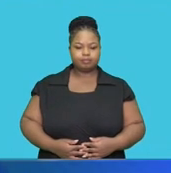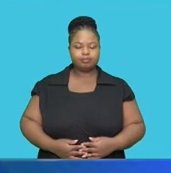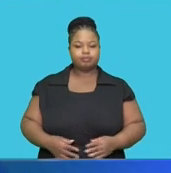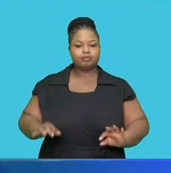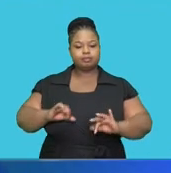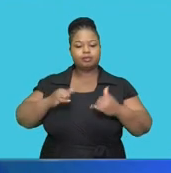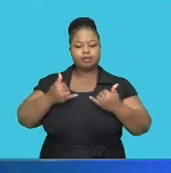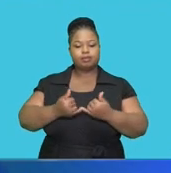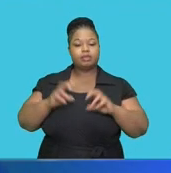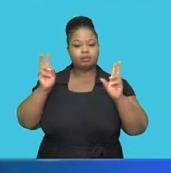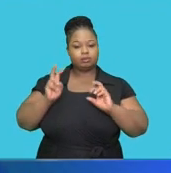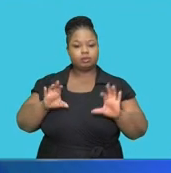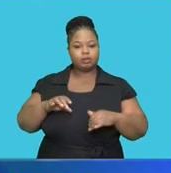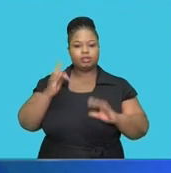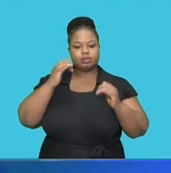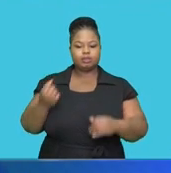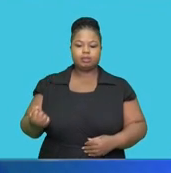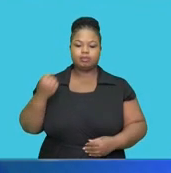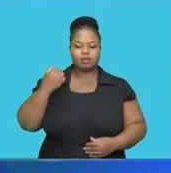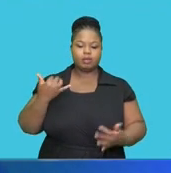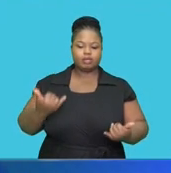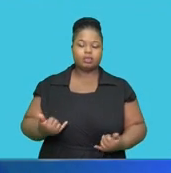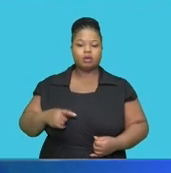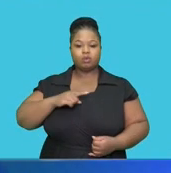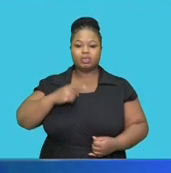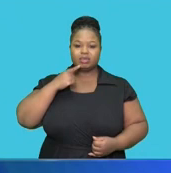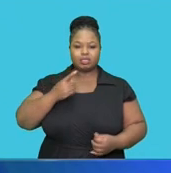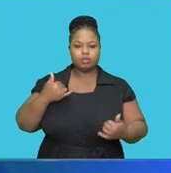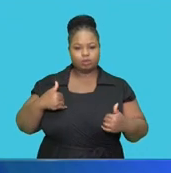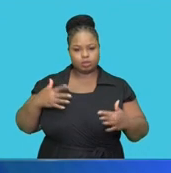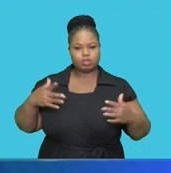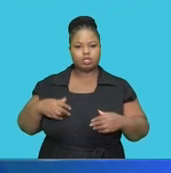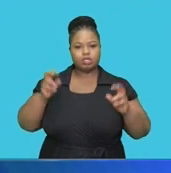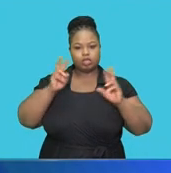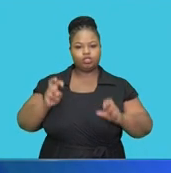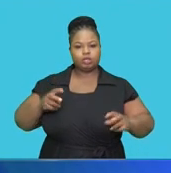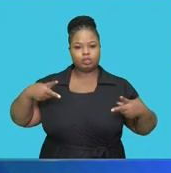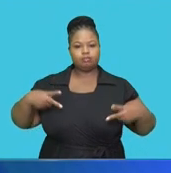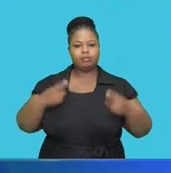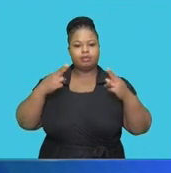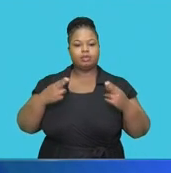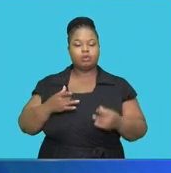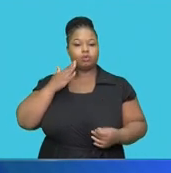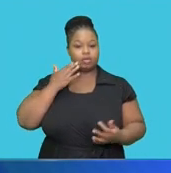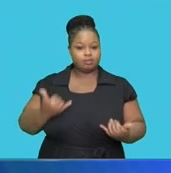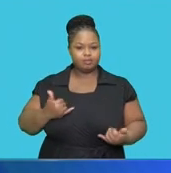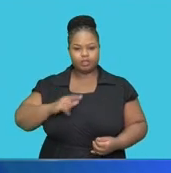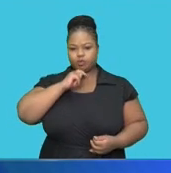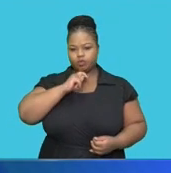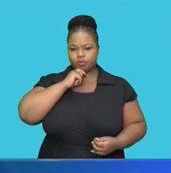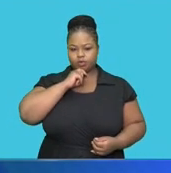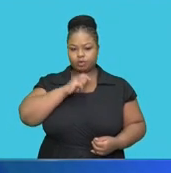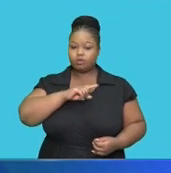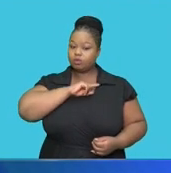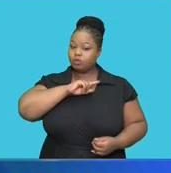Khampani ya phepelo motlakase ya City Power e tswelleditse letsholo la yona la ho tima phepelo motlakase tikolohong ya Lenasia hoseng kajeno. Tima ena e